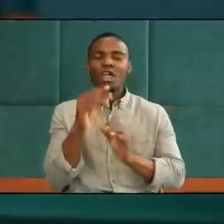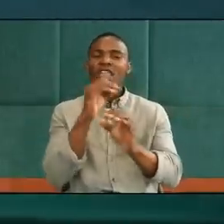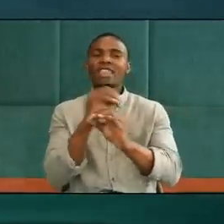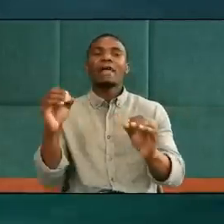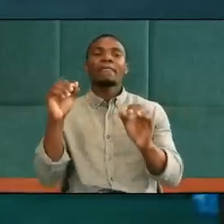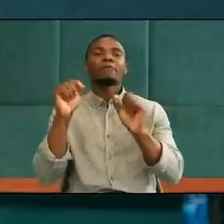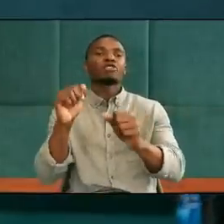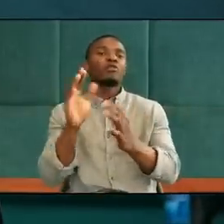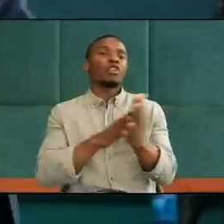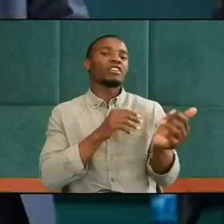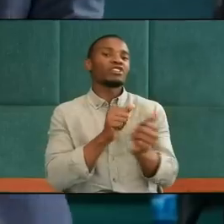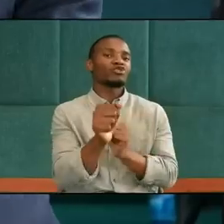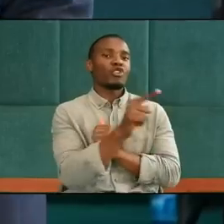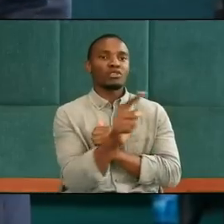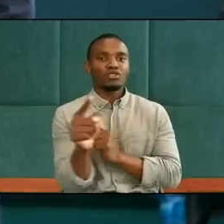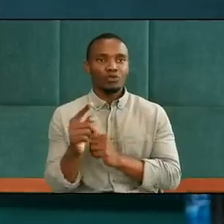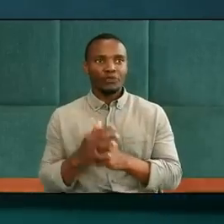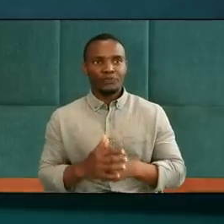prosper.